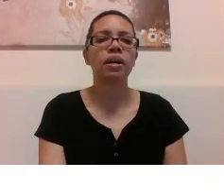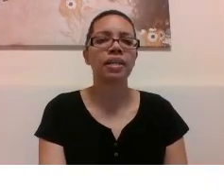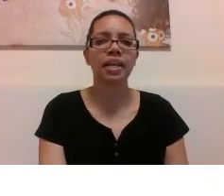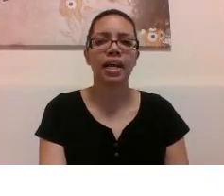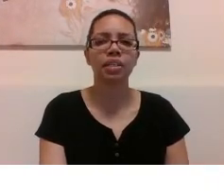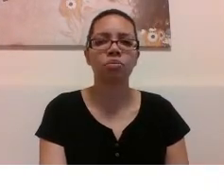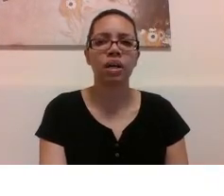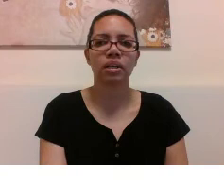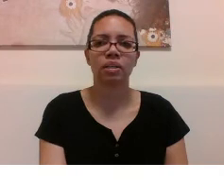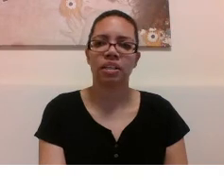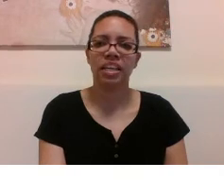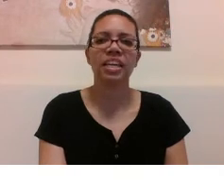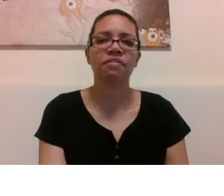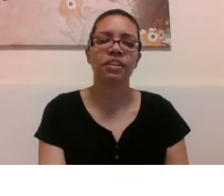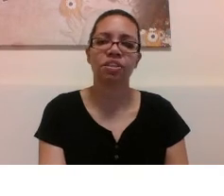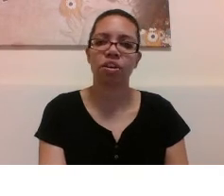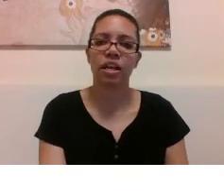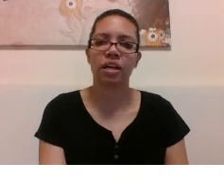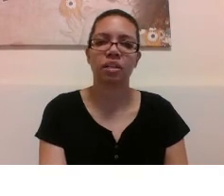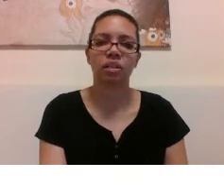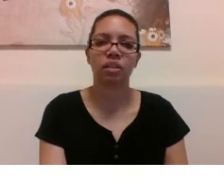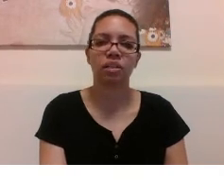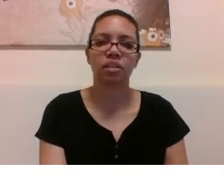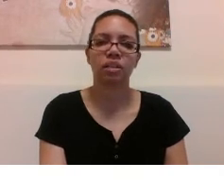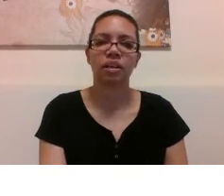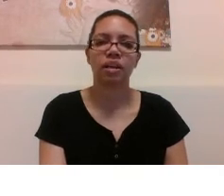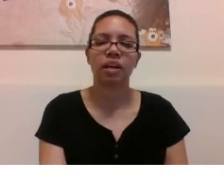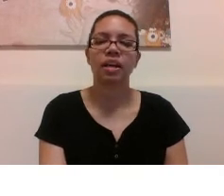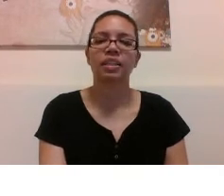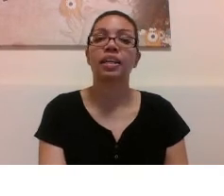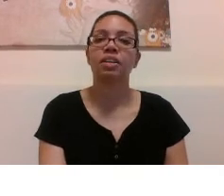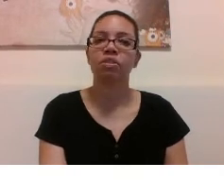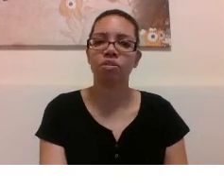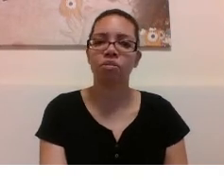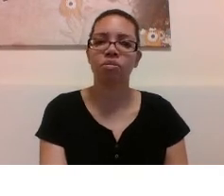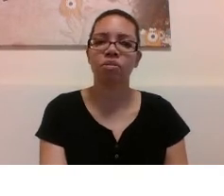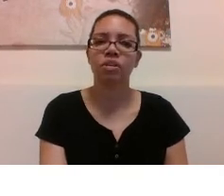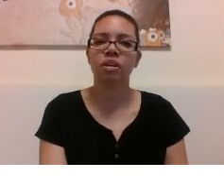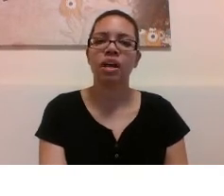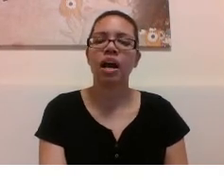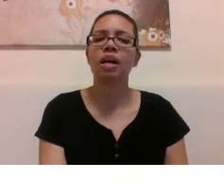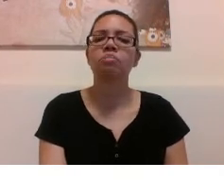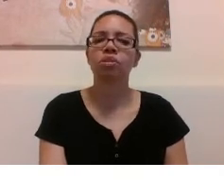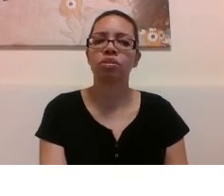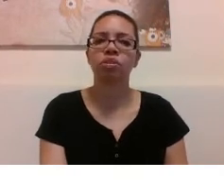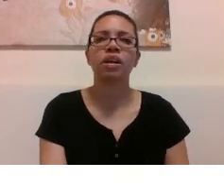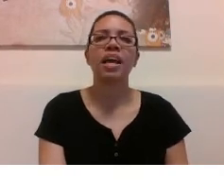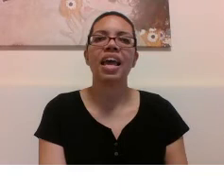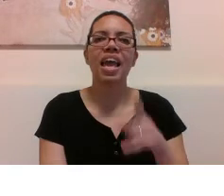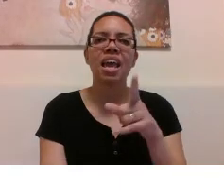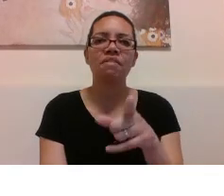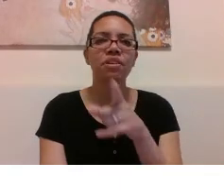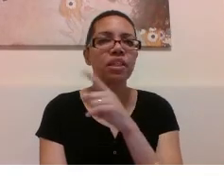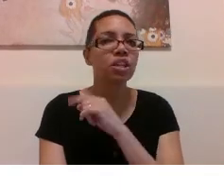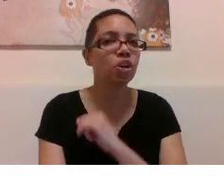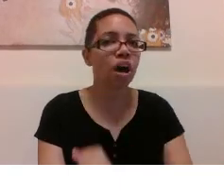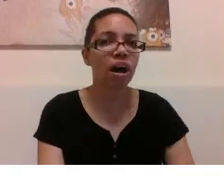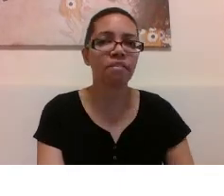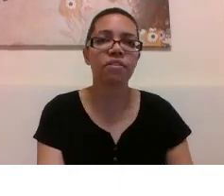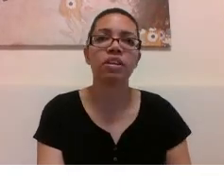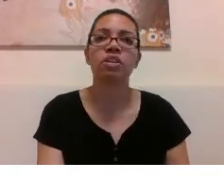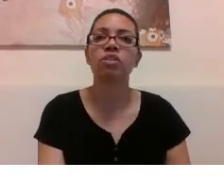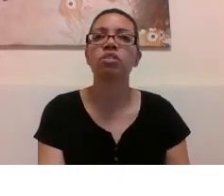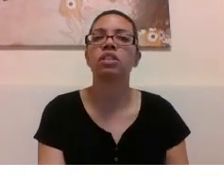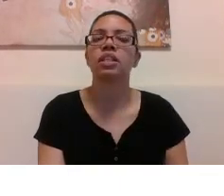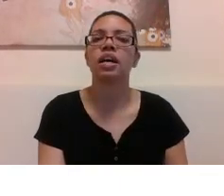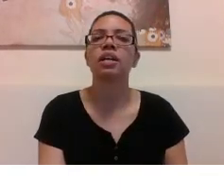You are the last one, evil triangle. And I know, I'm sure, everything you